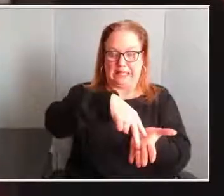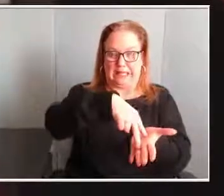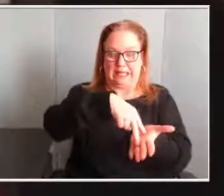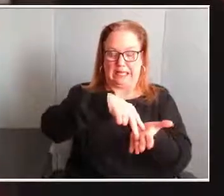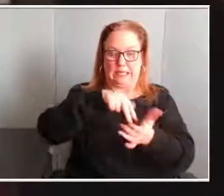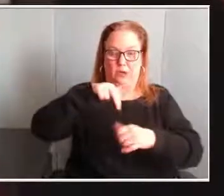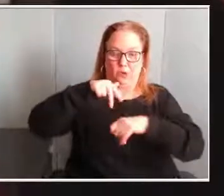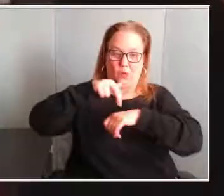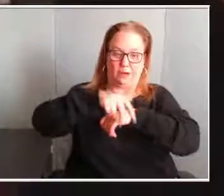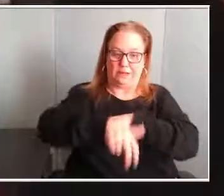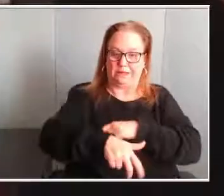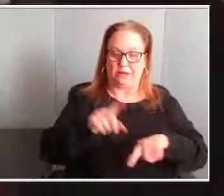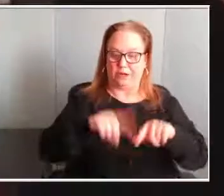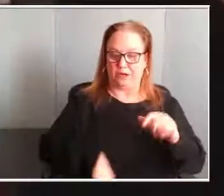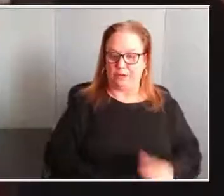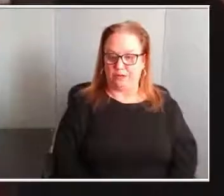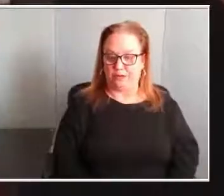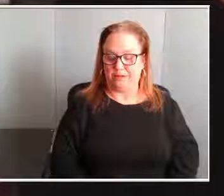walk downstairs.